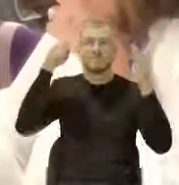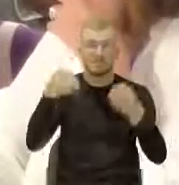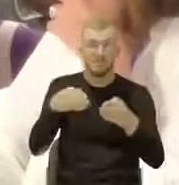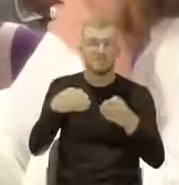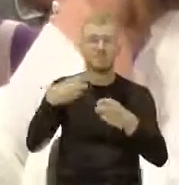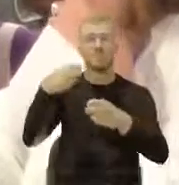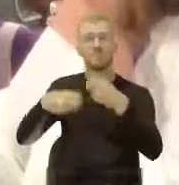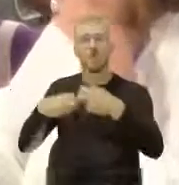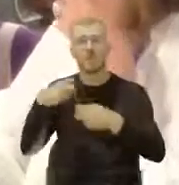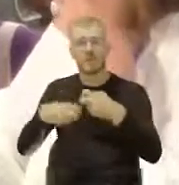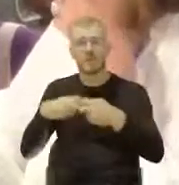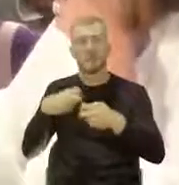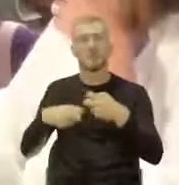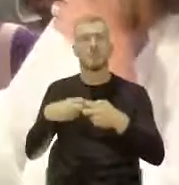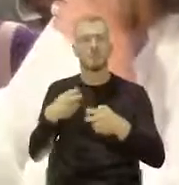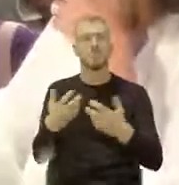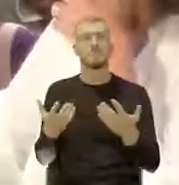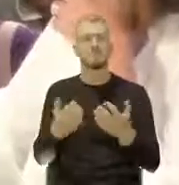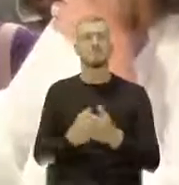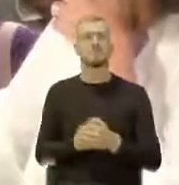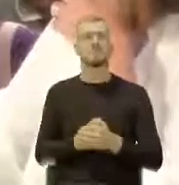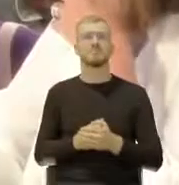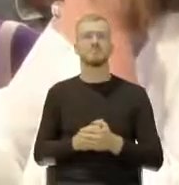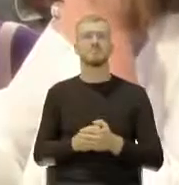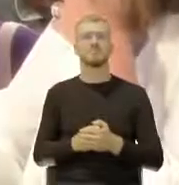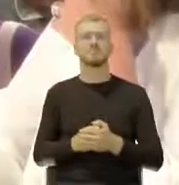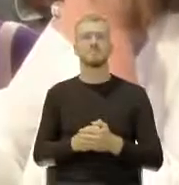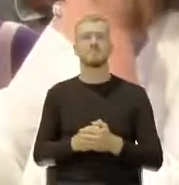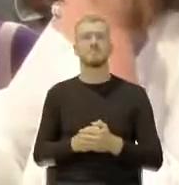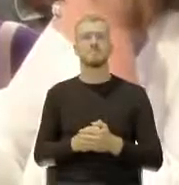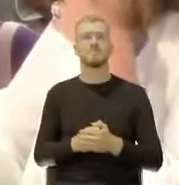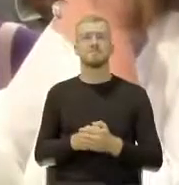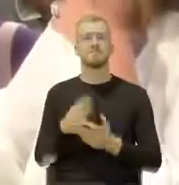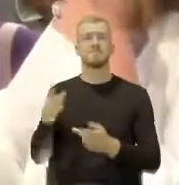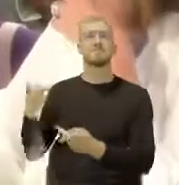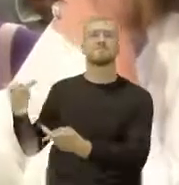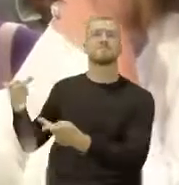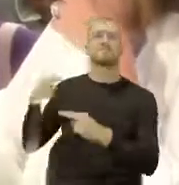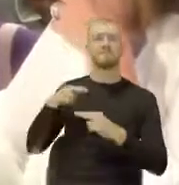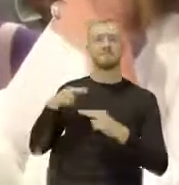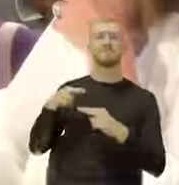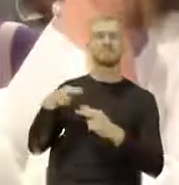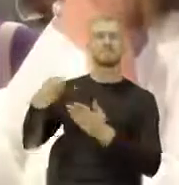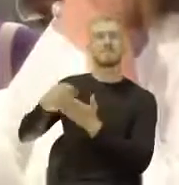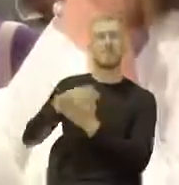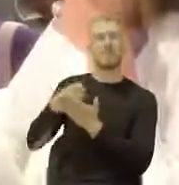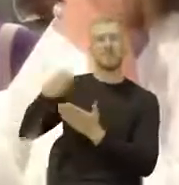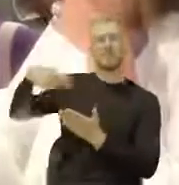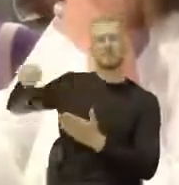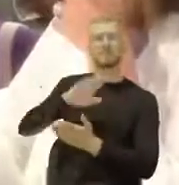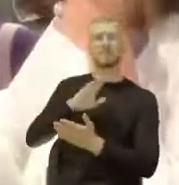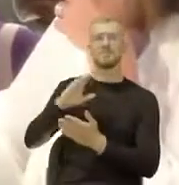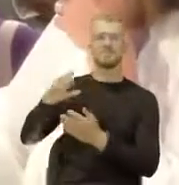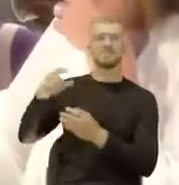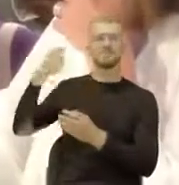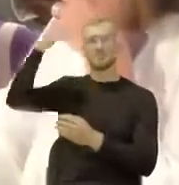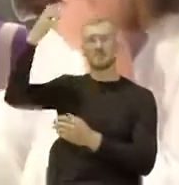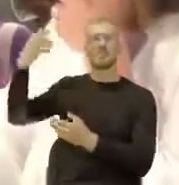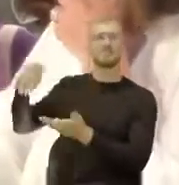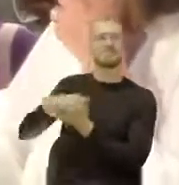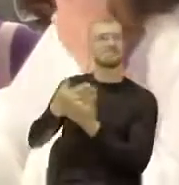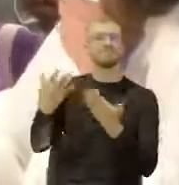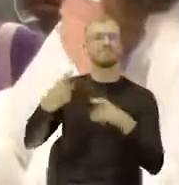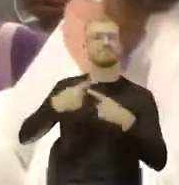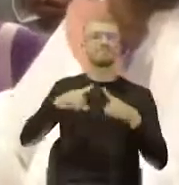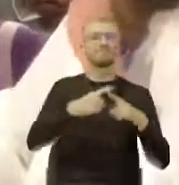us, whether it is war, migration, climate change, so on and so forth, and we are just dealing